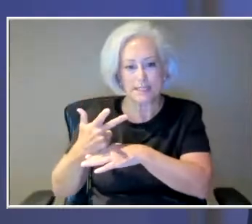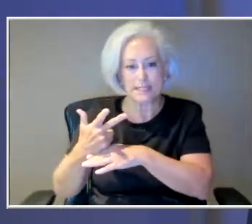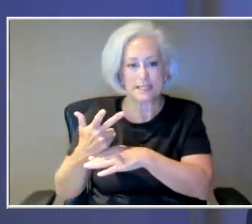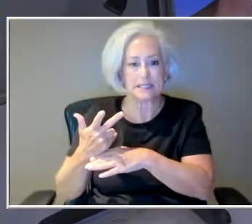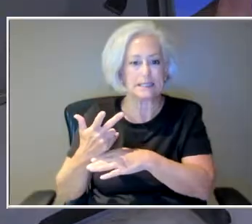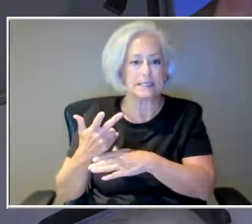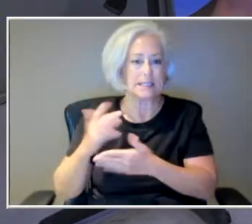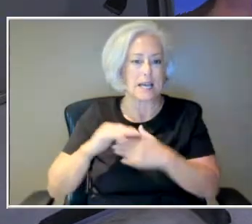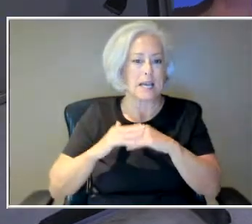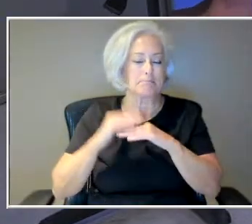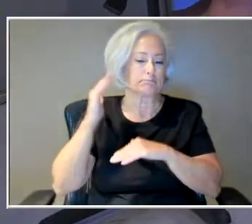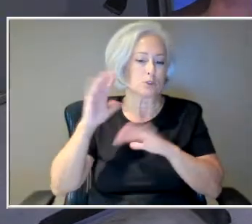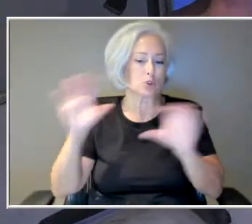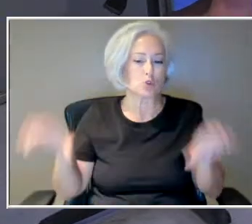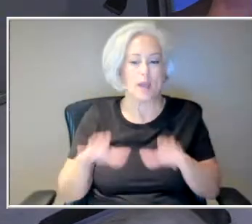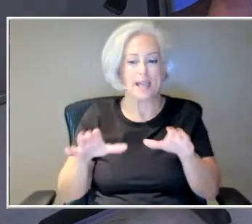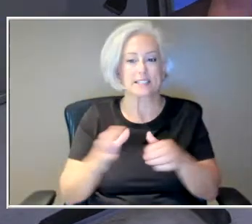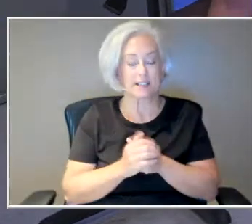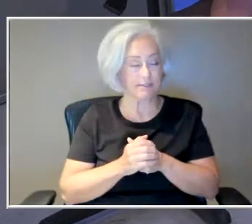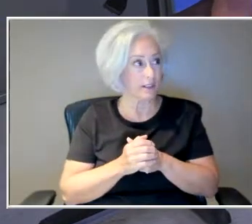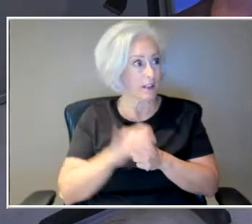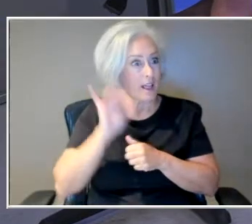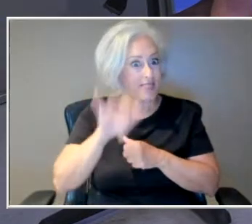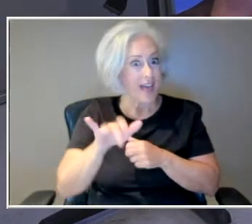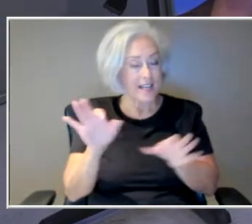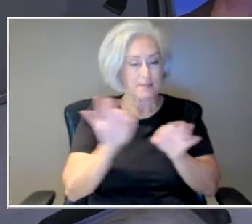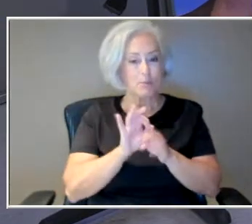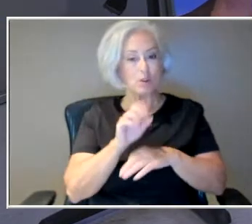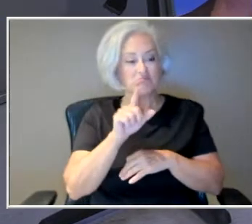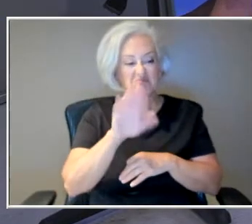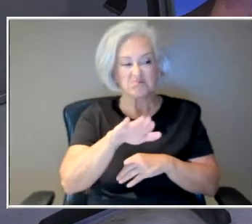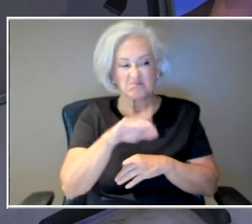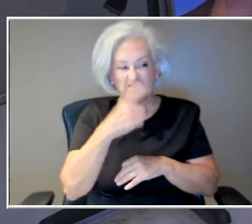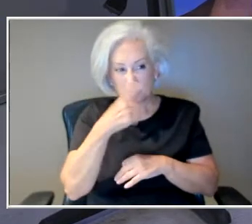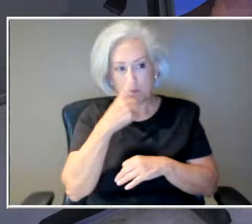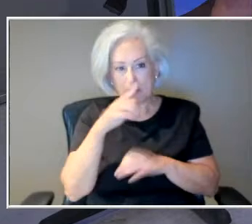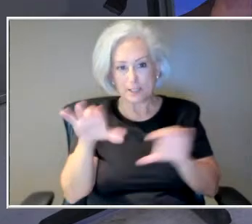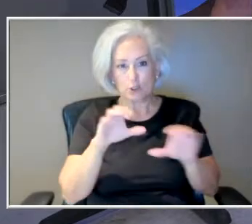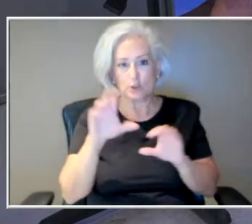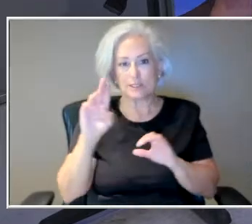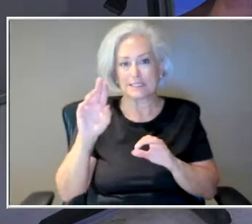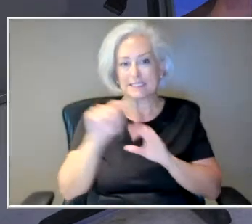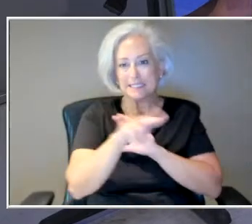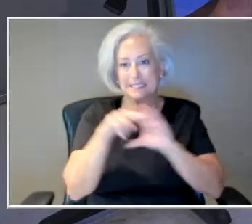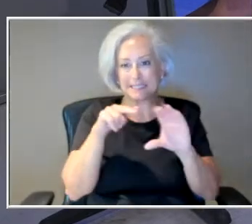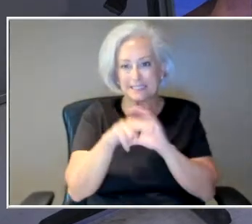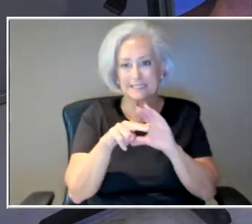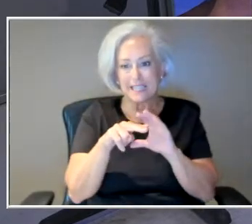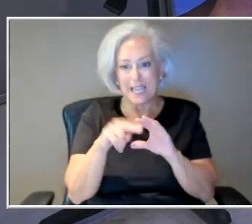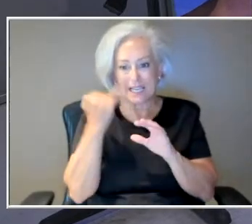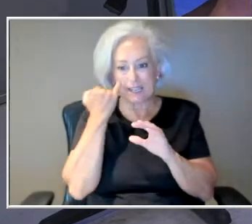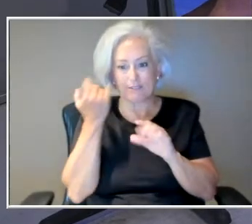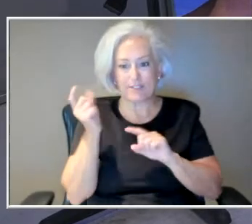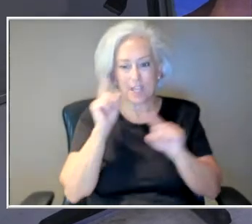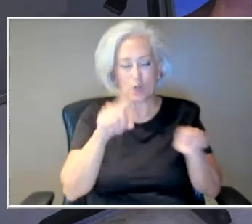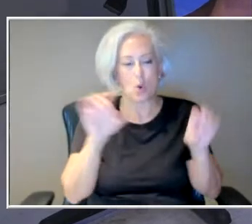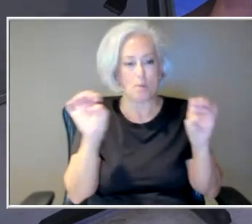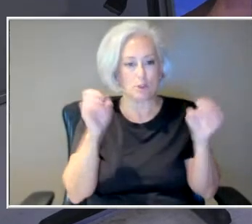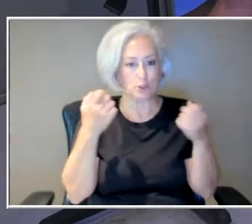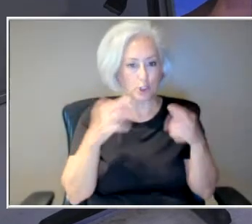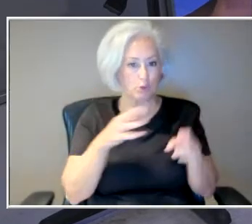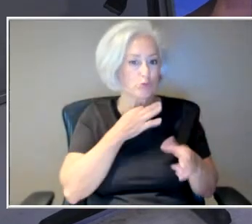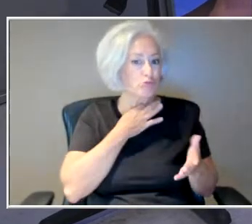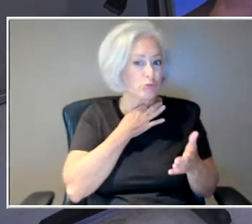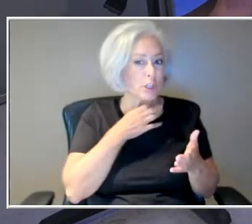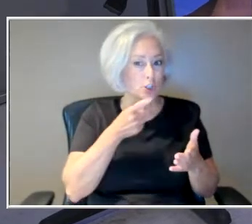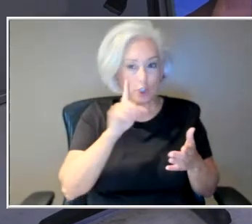that's a really good takeaway. Should people just ask, hey, can you run a CT scan on me? Like when they go to the emergency department, should they just